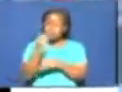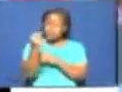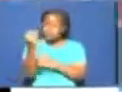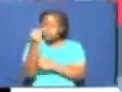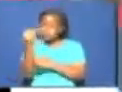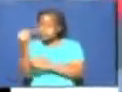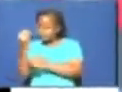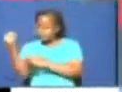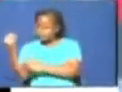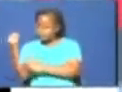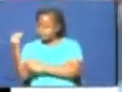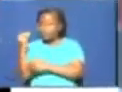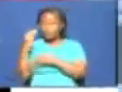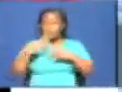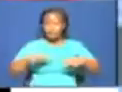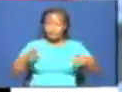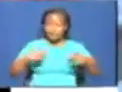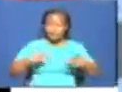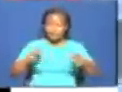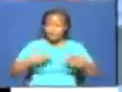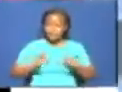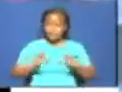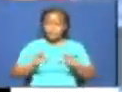the Azuela Umoja.